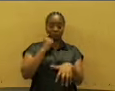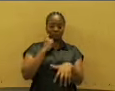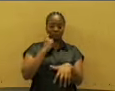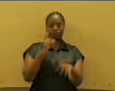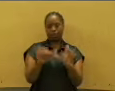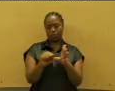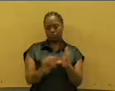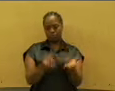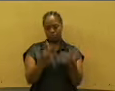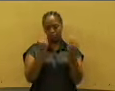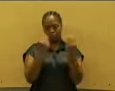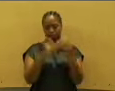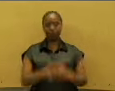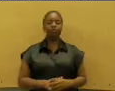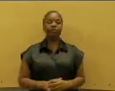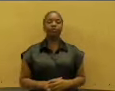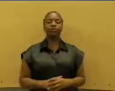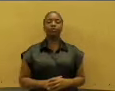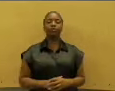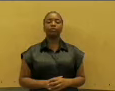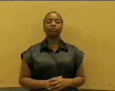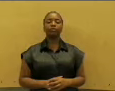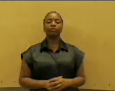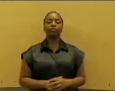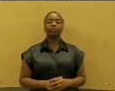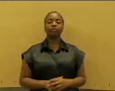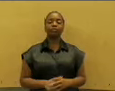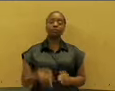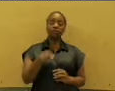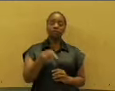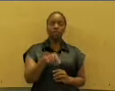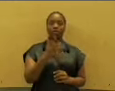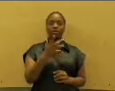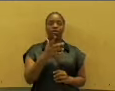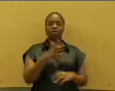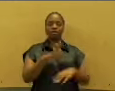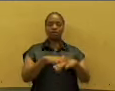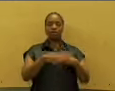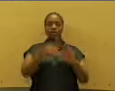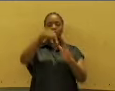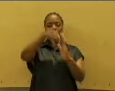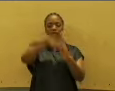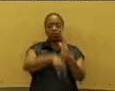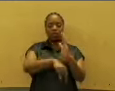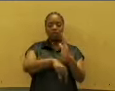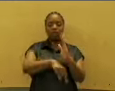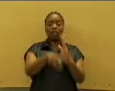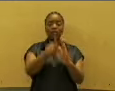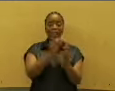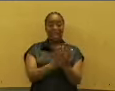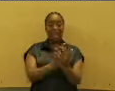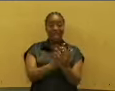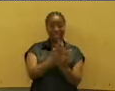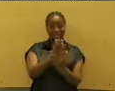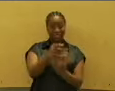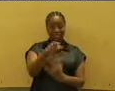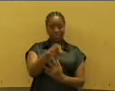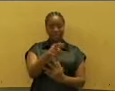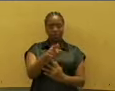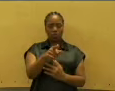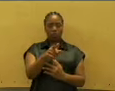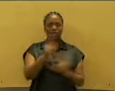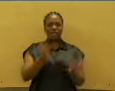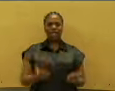Right. So just going on a bit about reproductive health justice, we can say that regarding the access to reproductive health